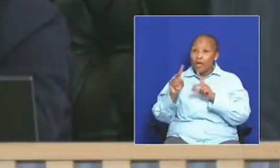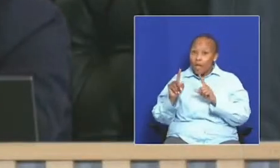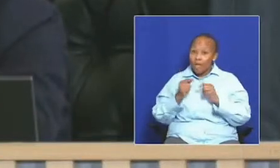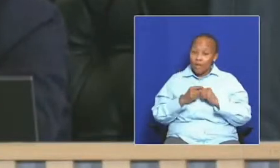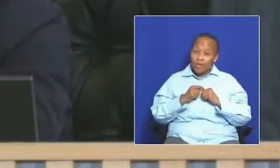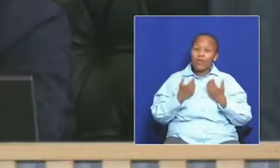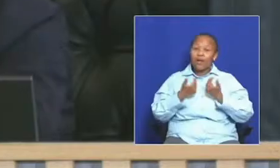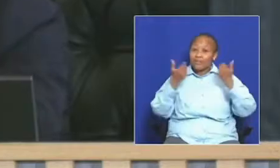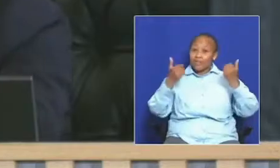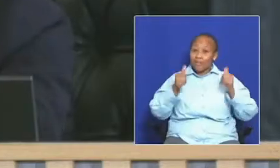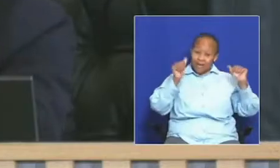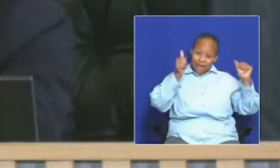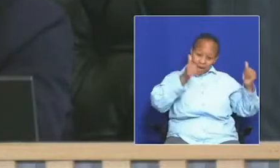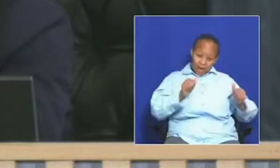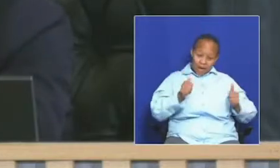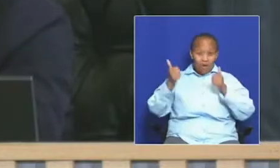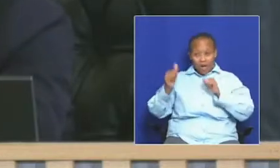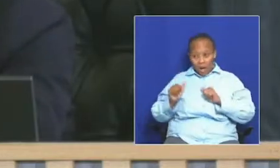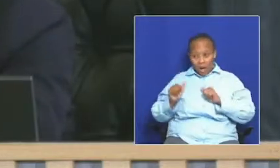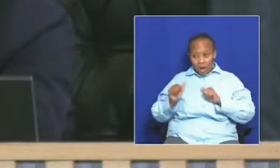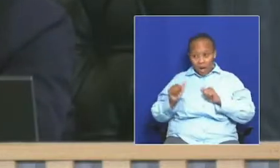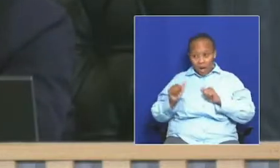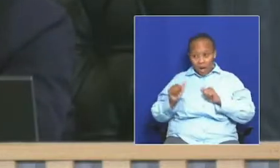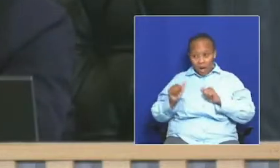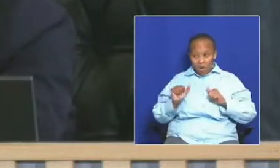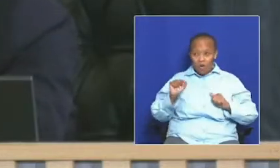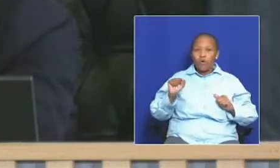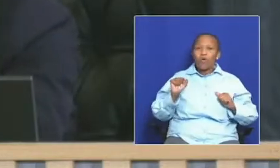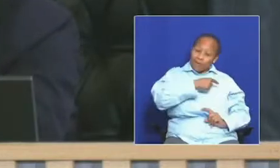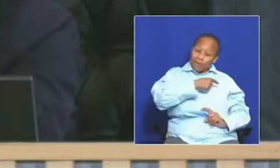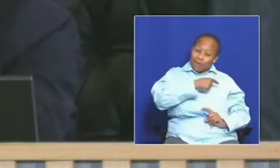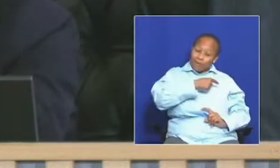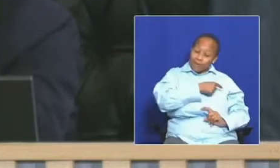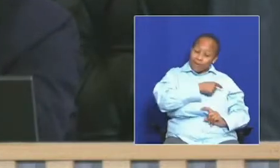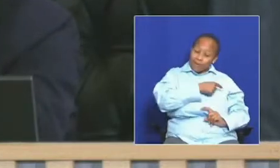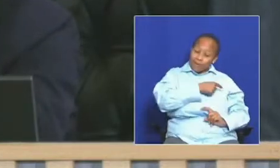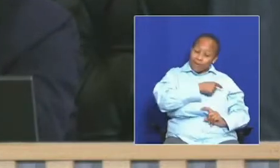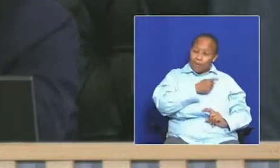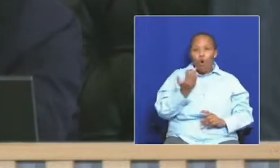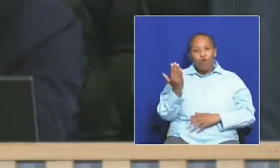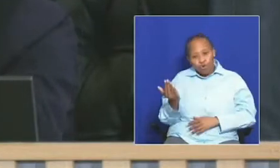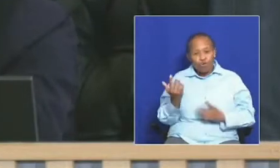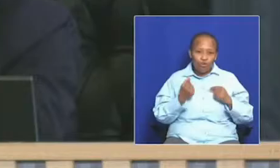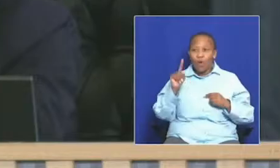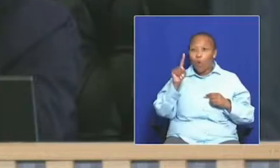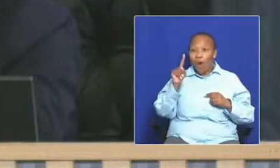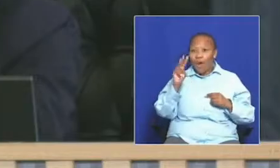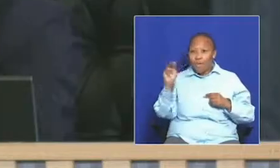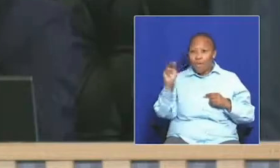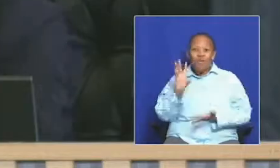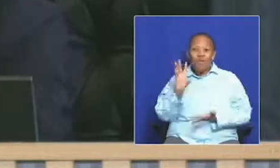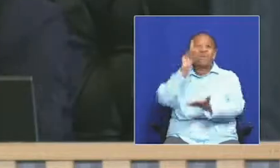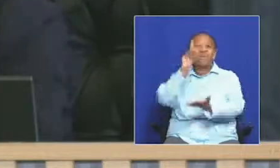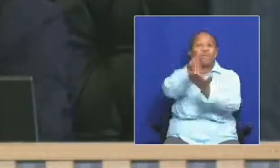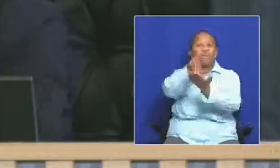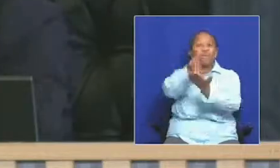Each, or you or him, puts R1 million to the supplier.